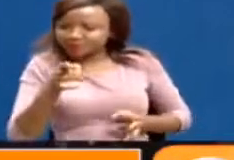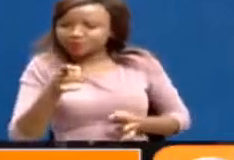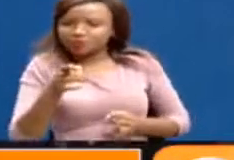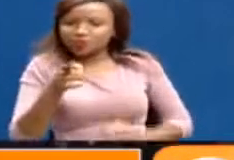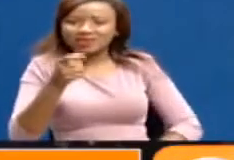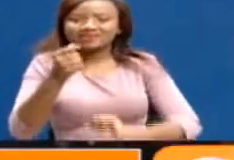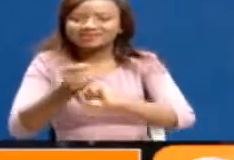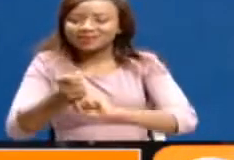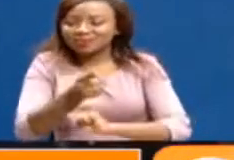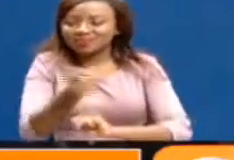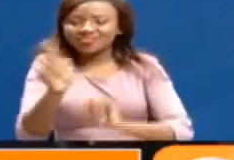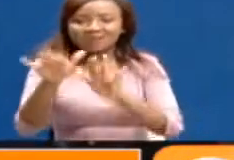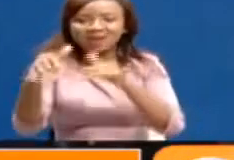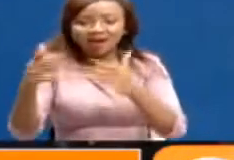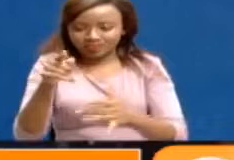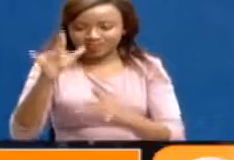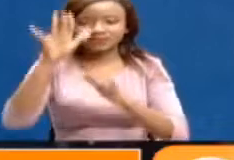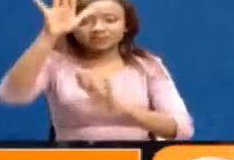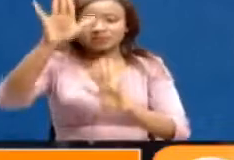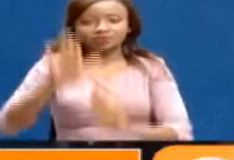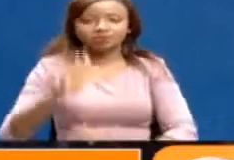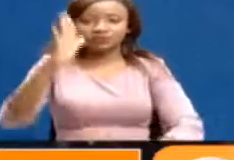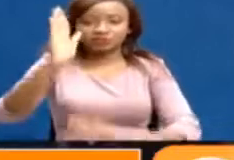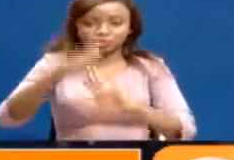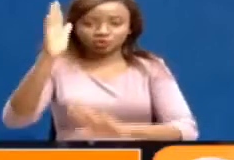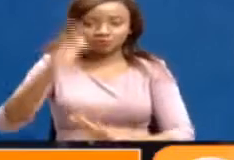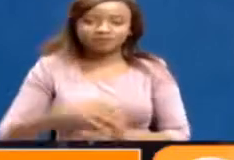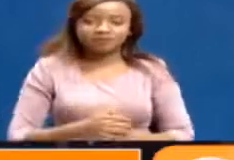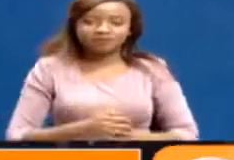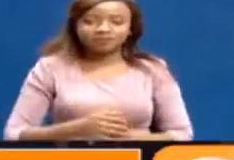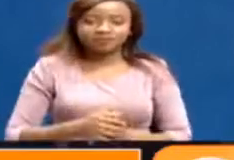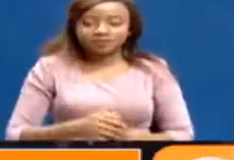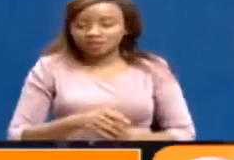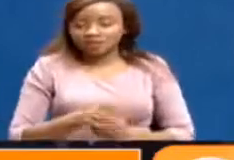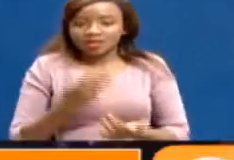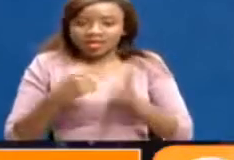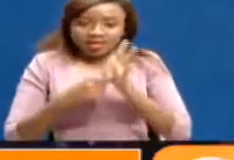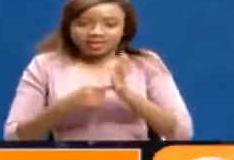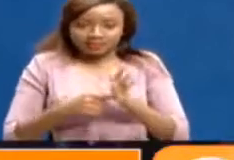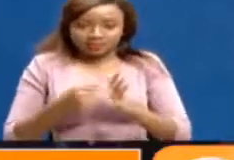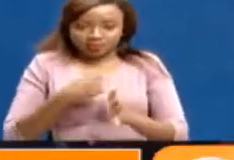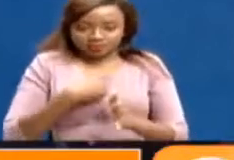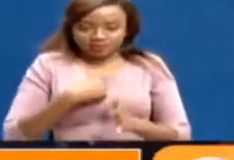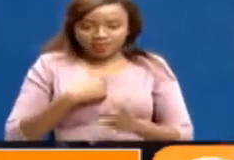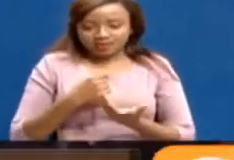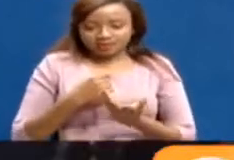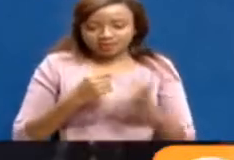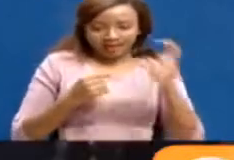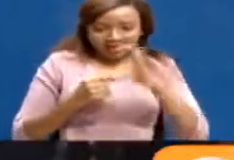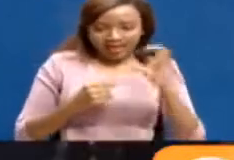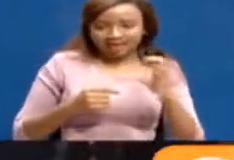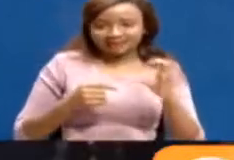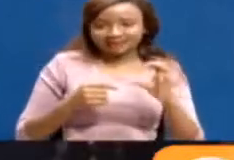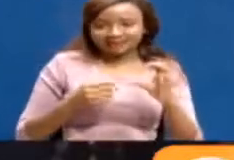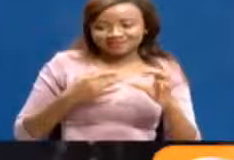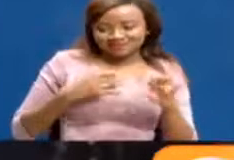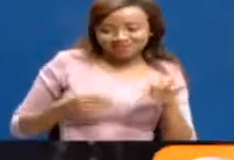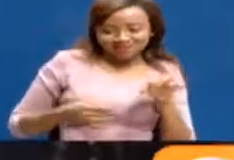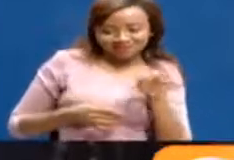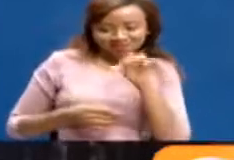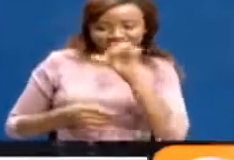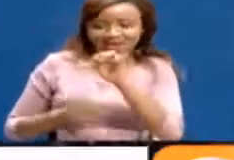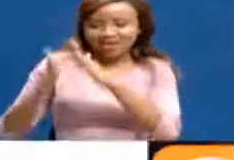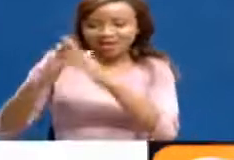agreements, if a tenant who, because of the pandemic, lacks the financial capacity to honor his rental